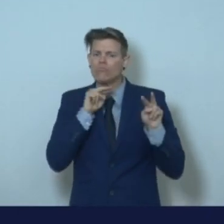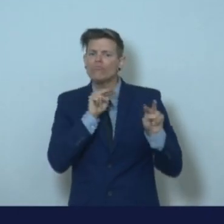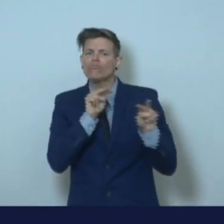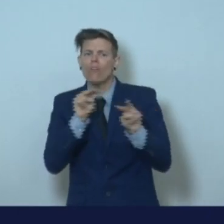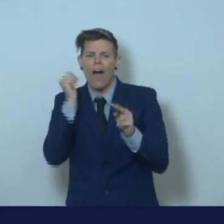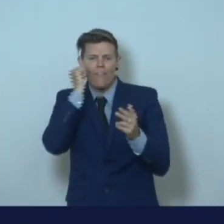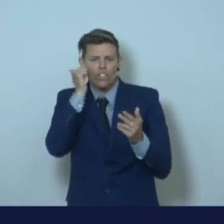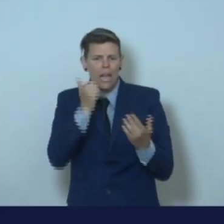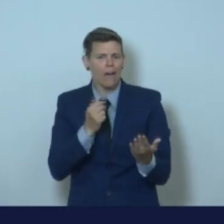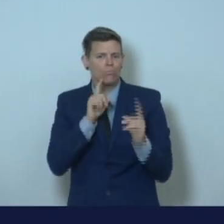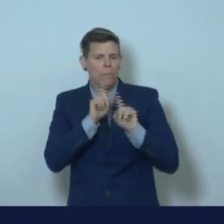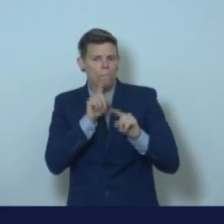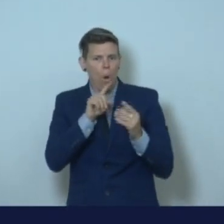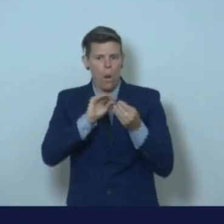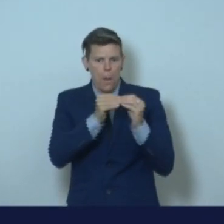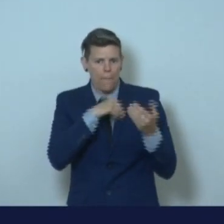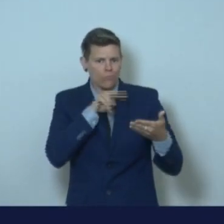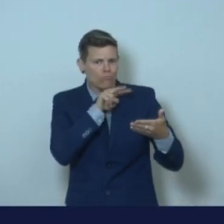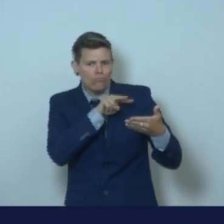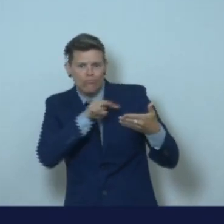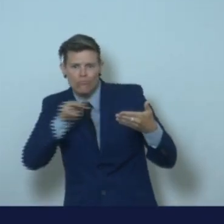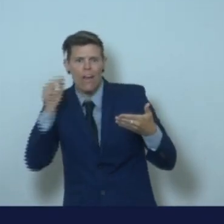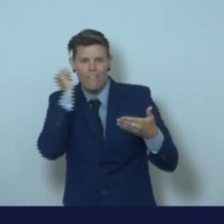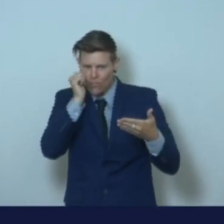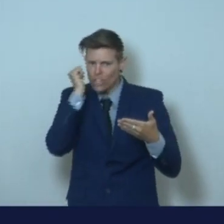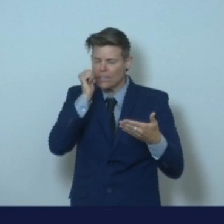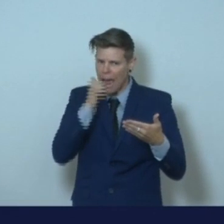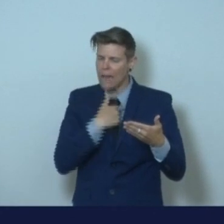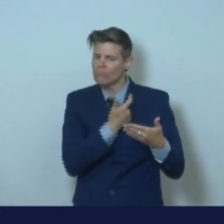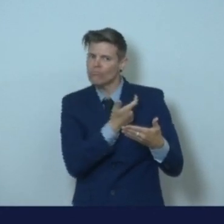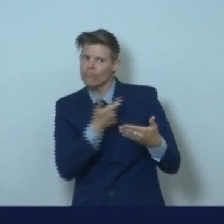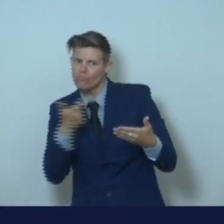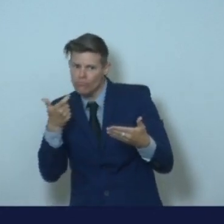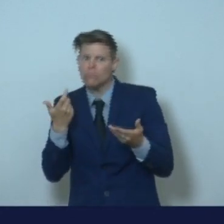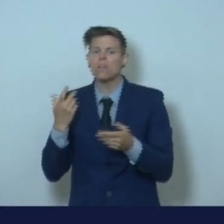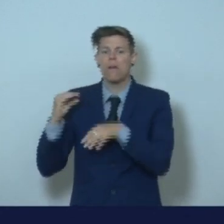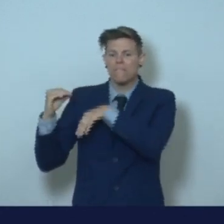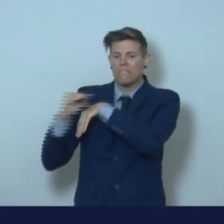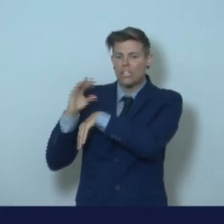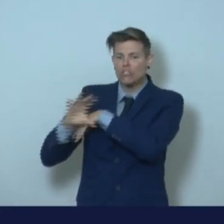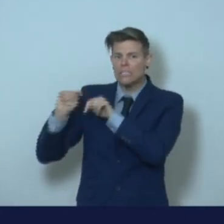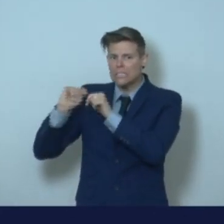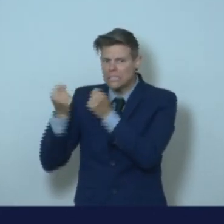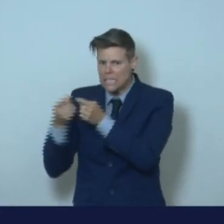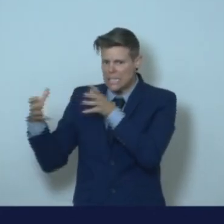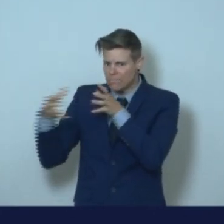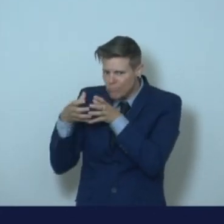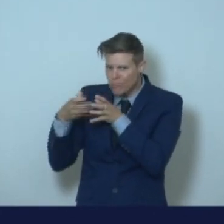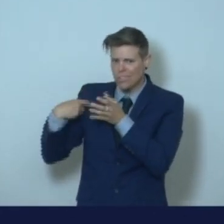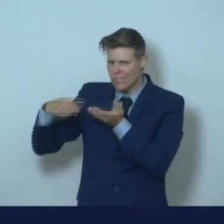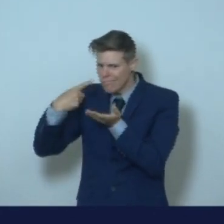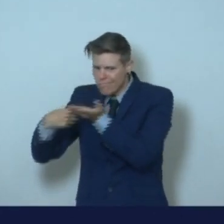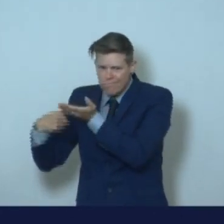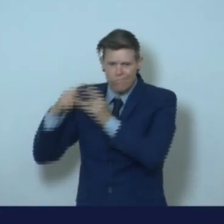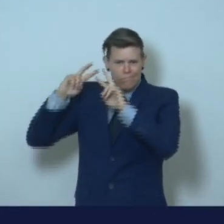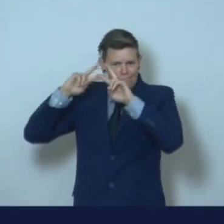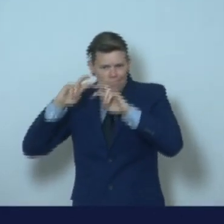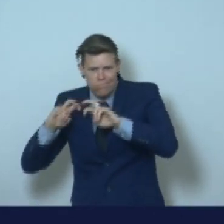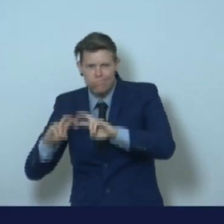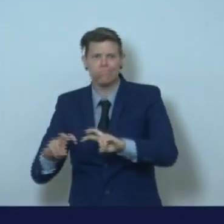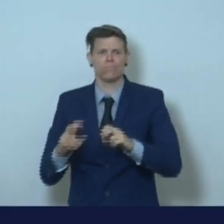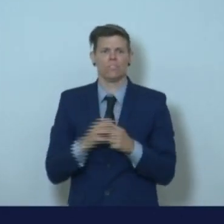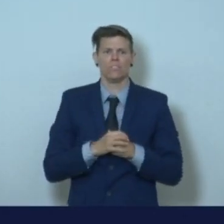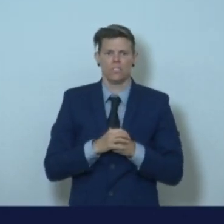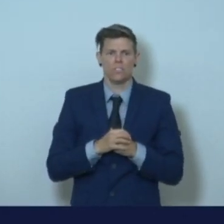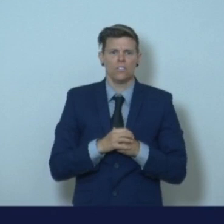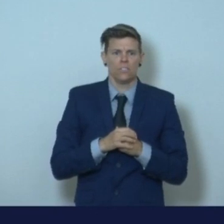whole team and the medical advisory team. Everyone who's working on this public health response, which is nearly everyone in the